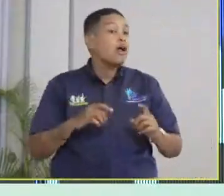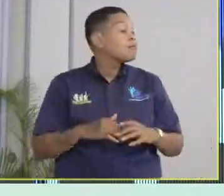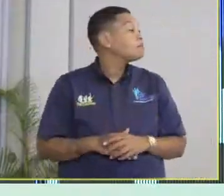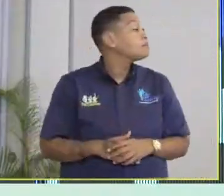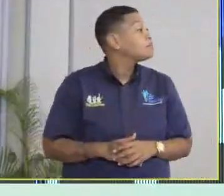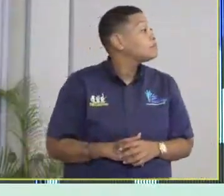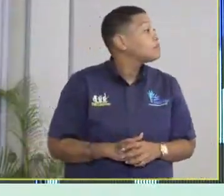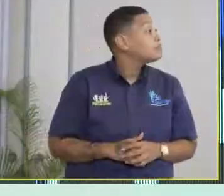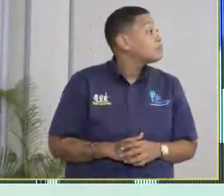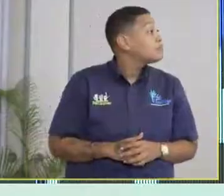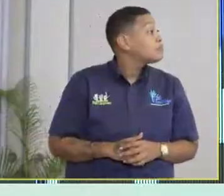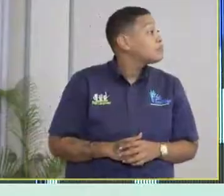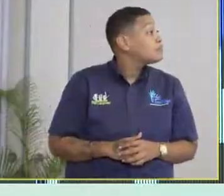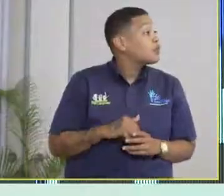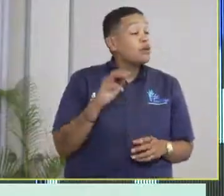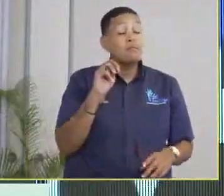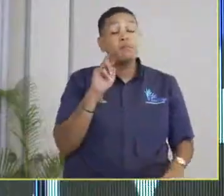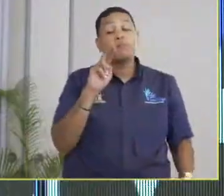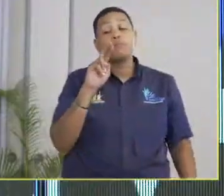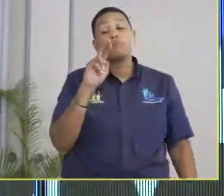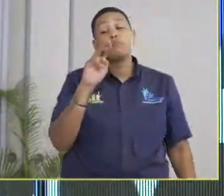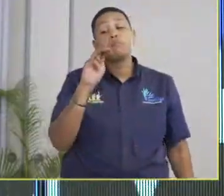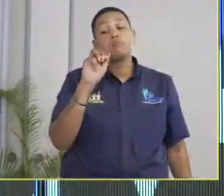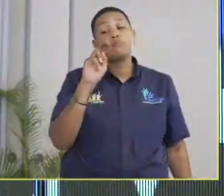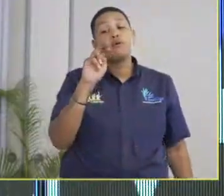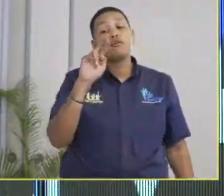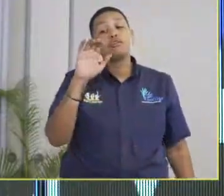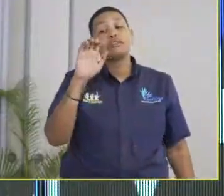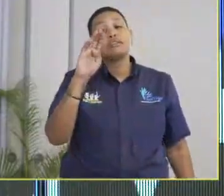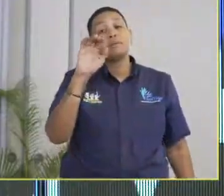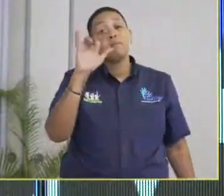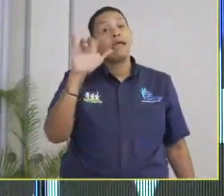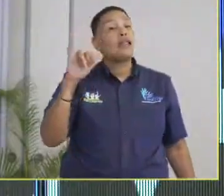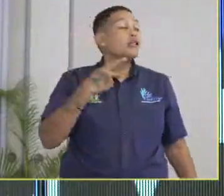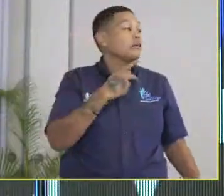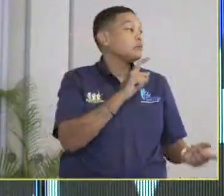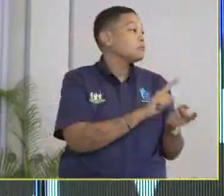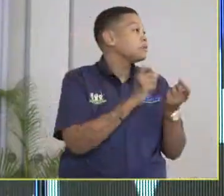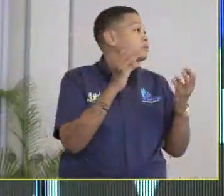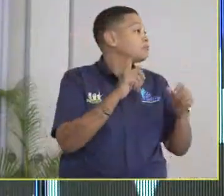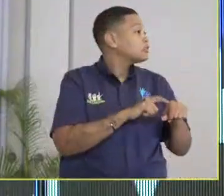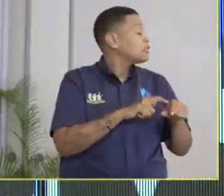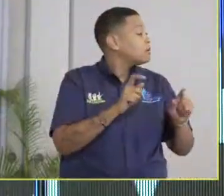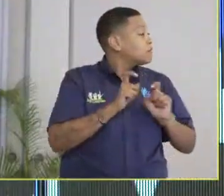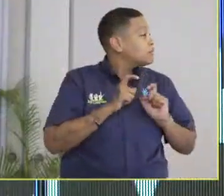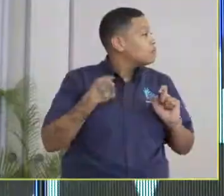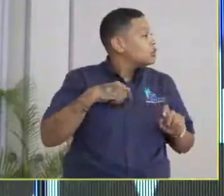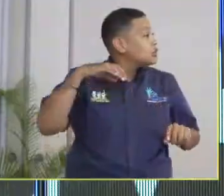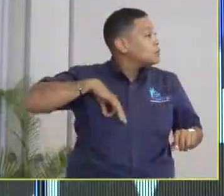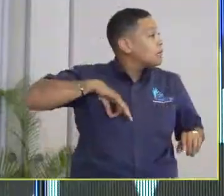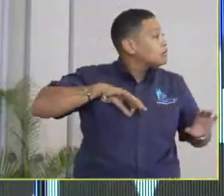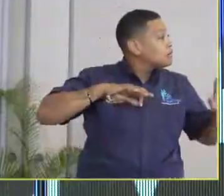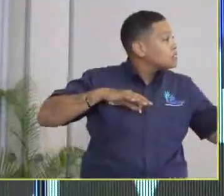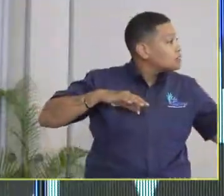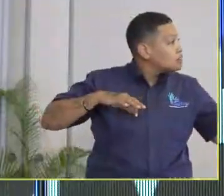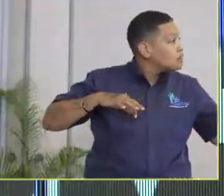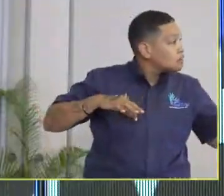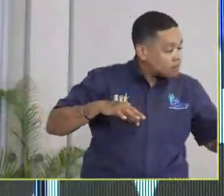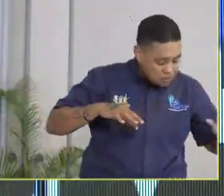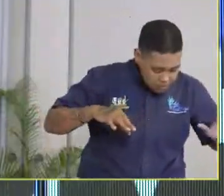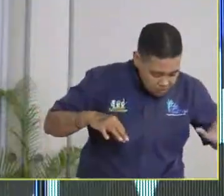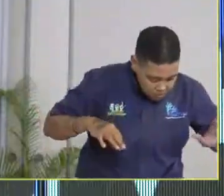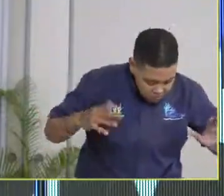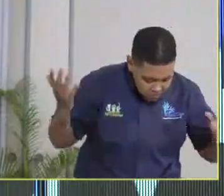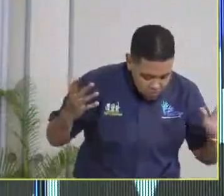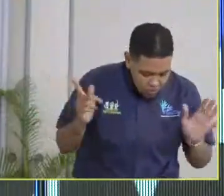And Maurice Bailey we'd meet several times, and he would give us the benefit of what, troubleshooting